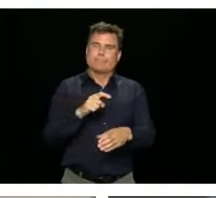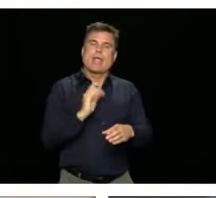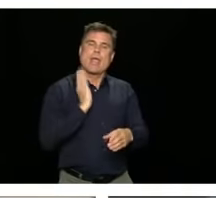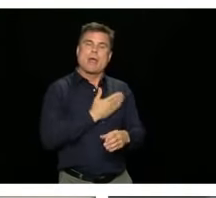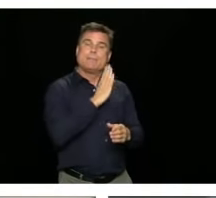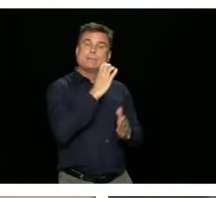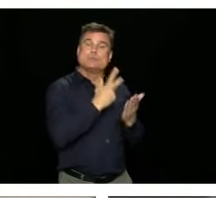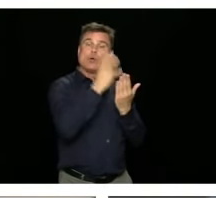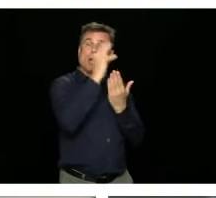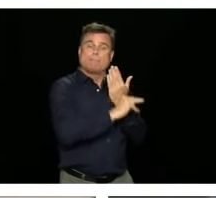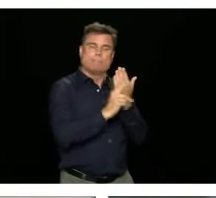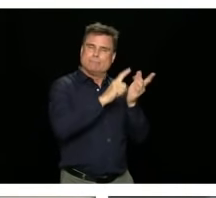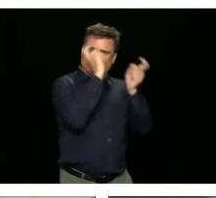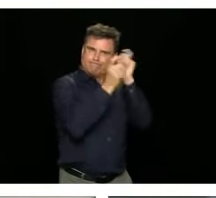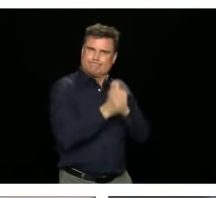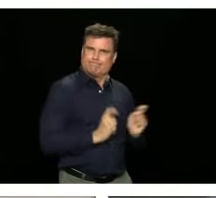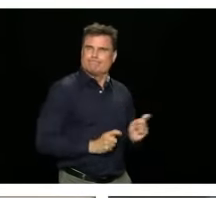told.